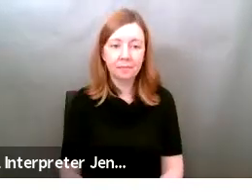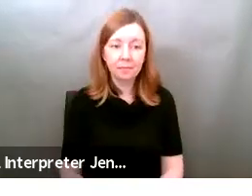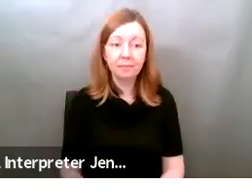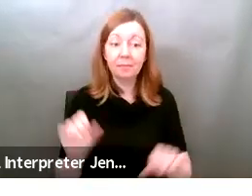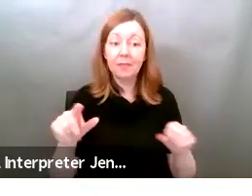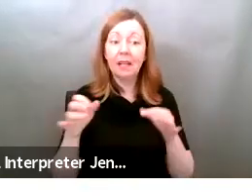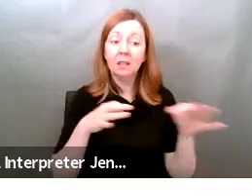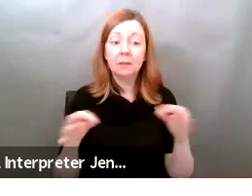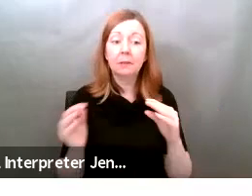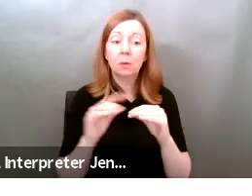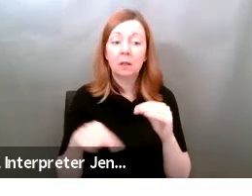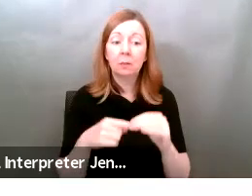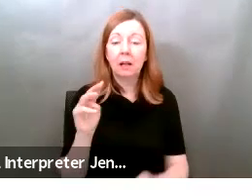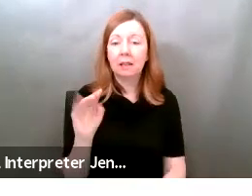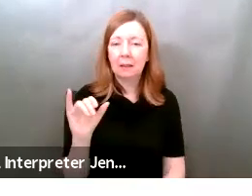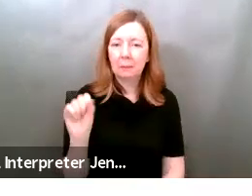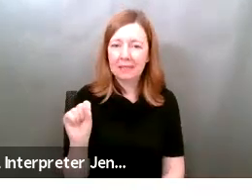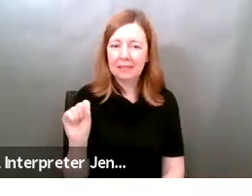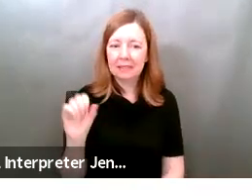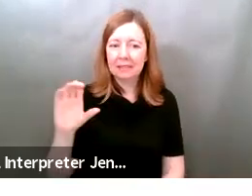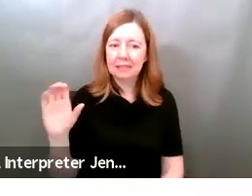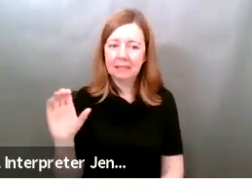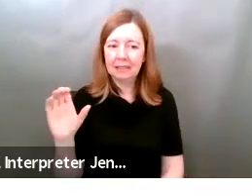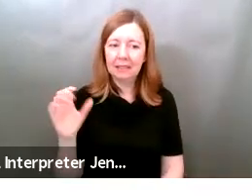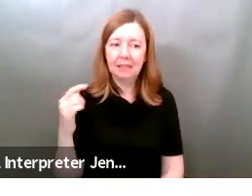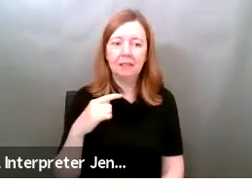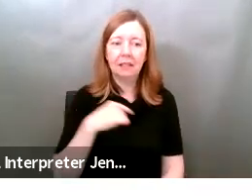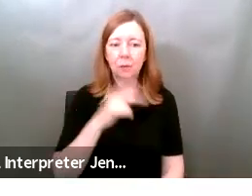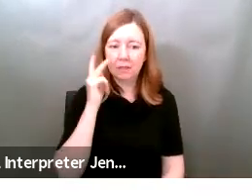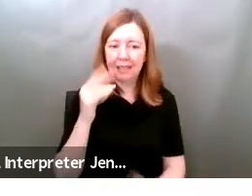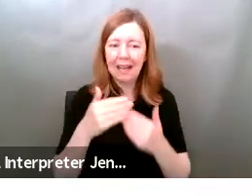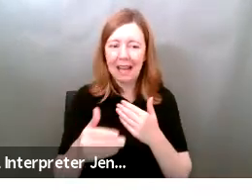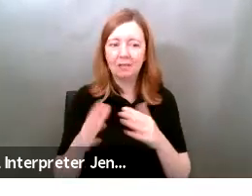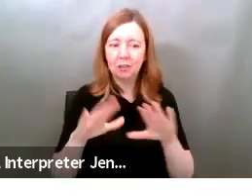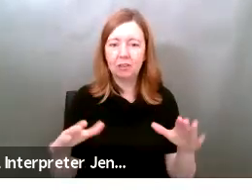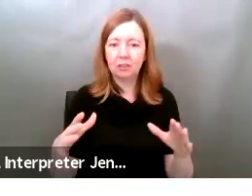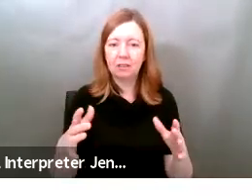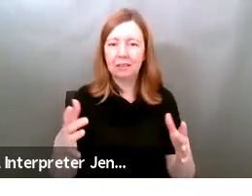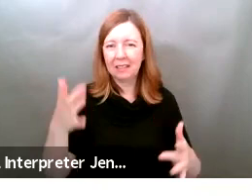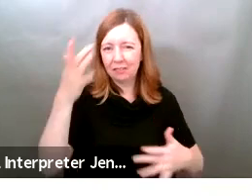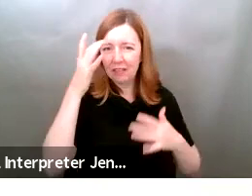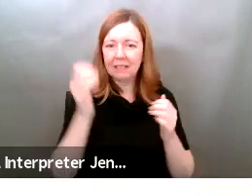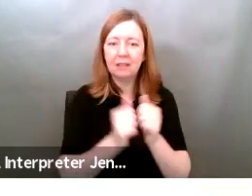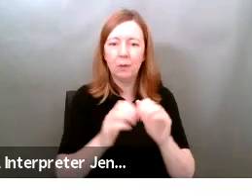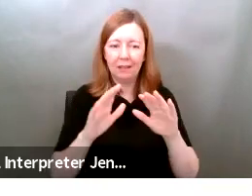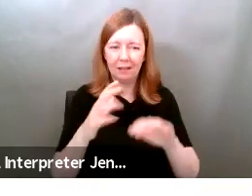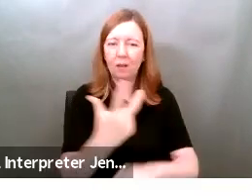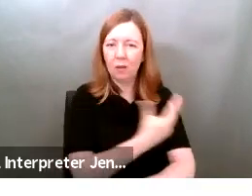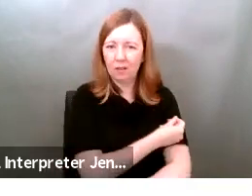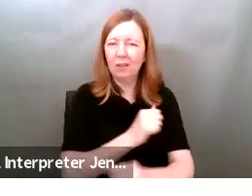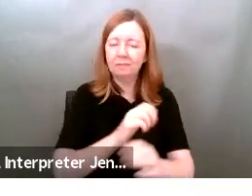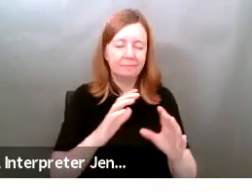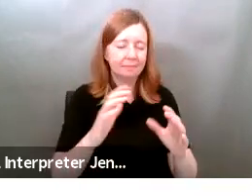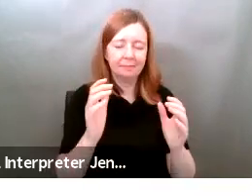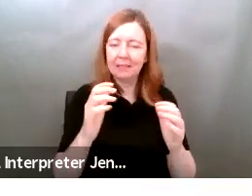you explain more about Miss C that we are seeing after children are infected with COVID? Happy to.